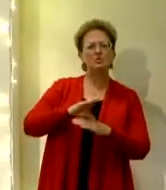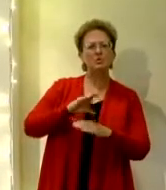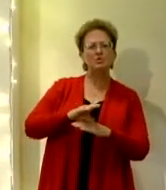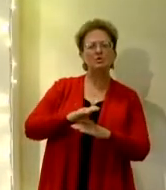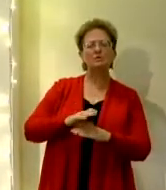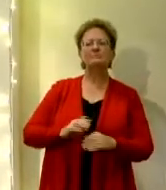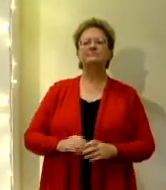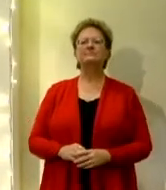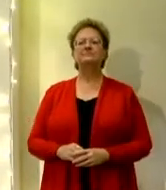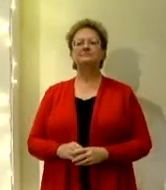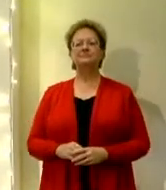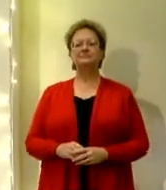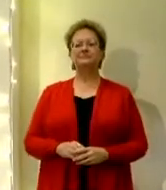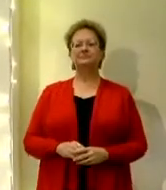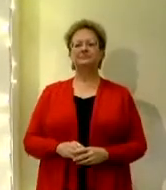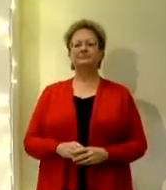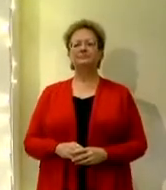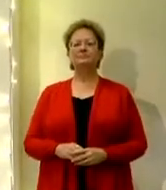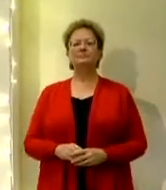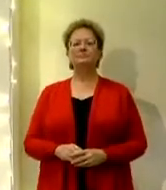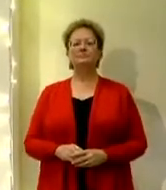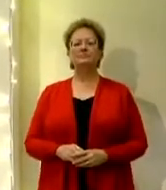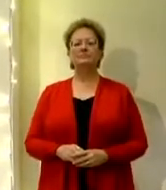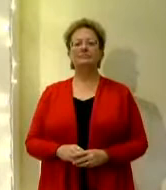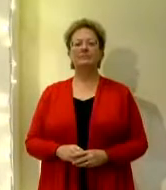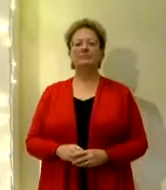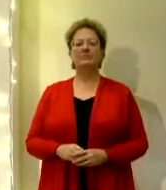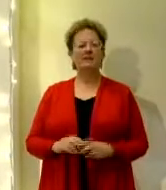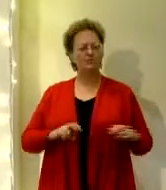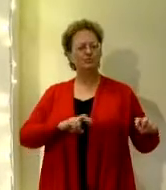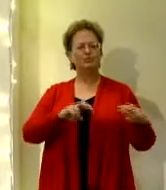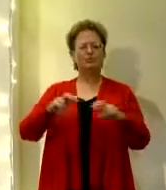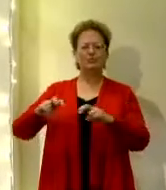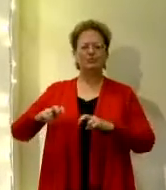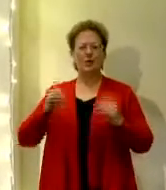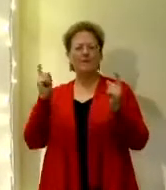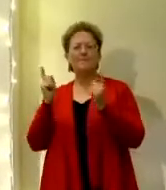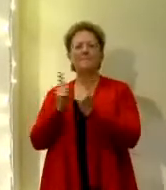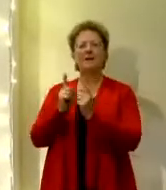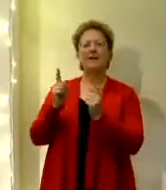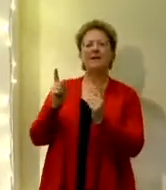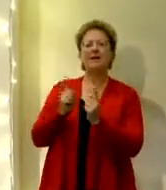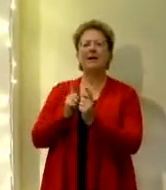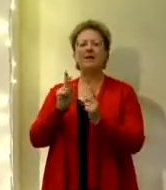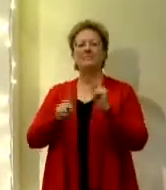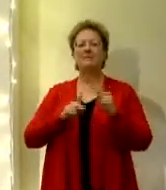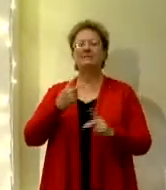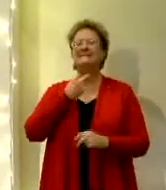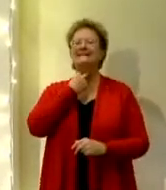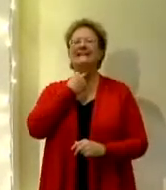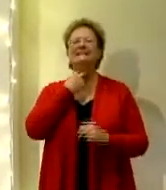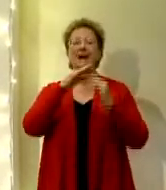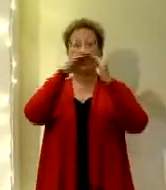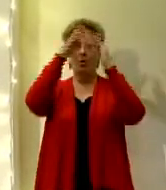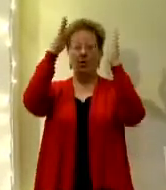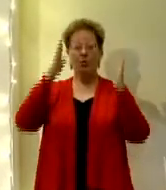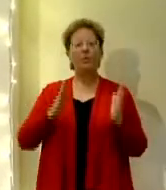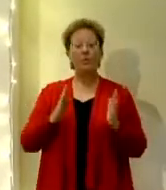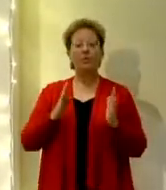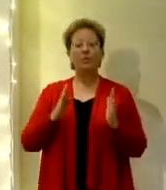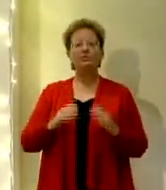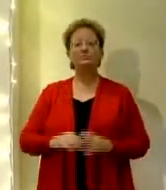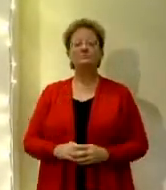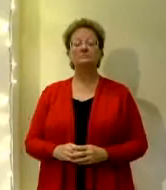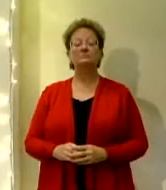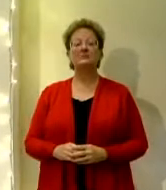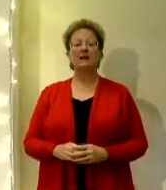and the associate pastor was taking me around and having me meet all the shut-ins and all the people who were in homes and all the people